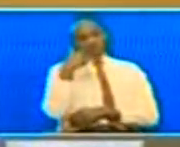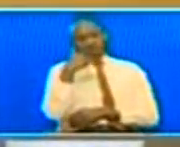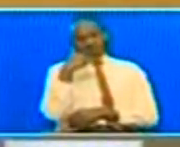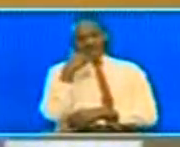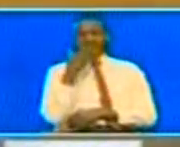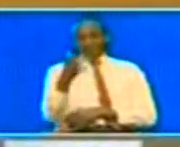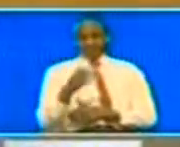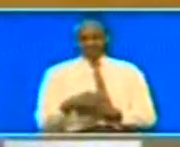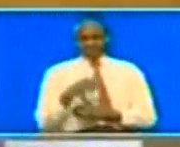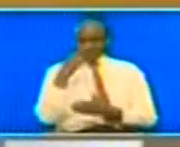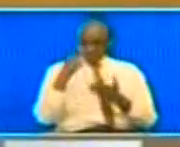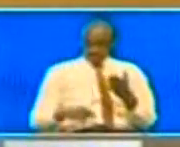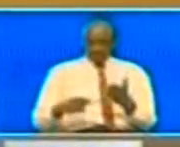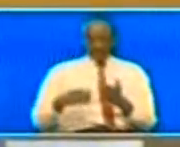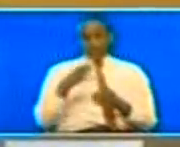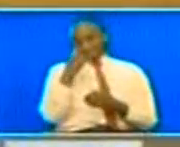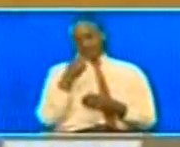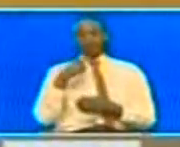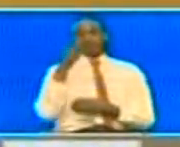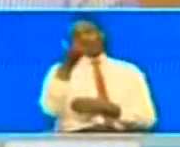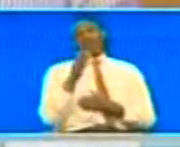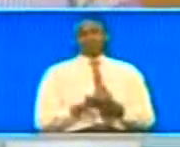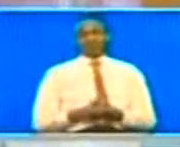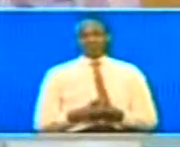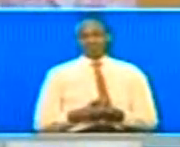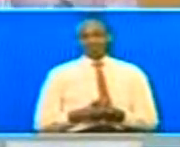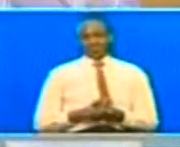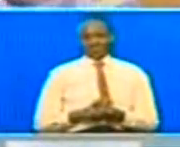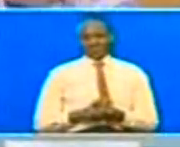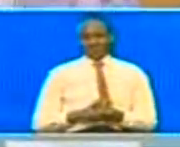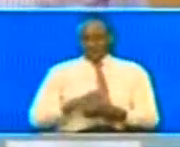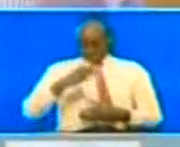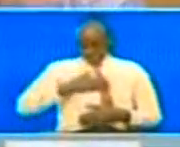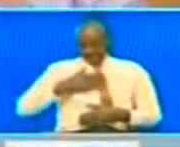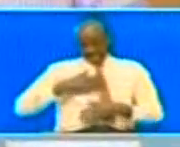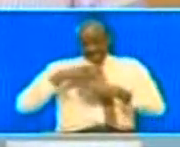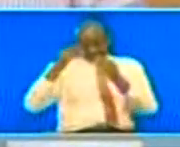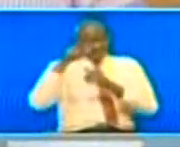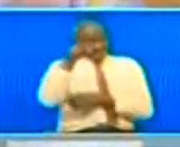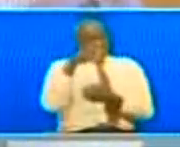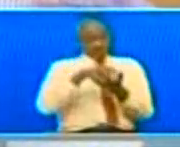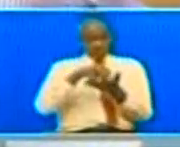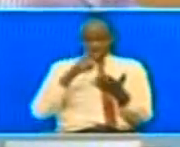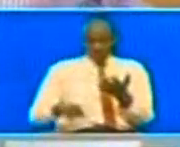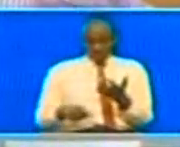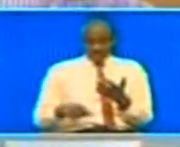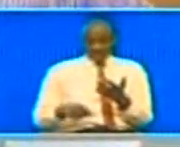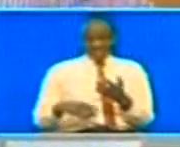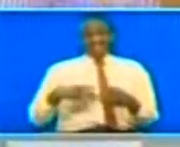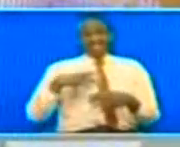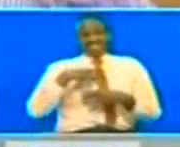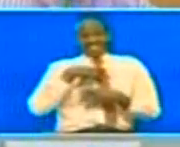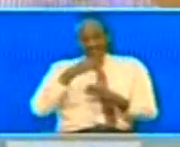we decided to go and find out what the problem was. Mm-hmm. My interest in this whole situation is the interest of